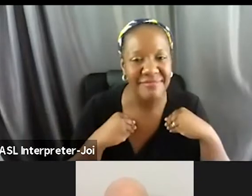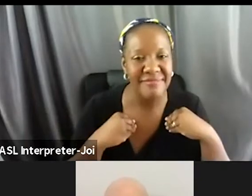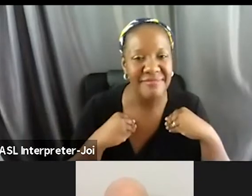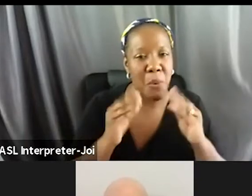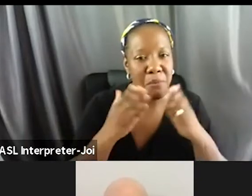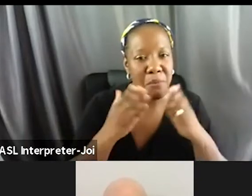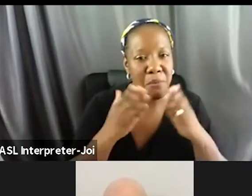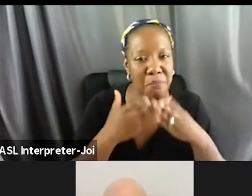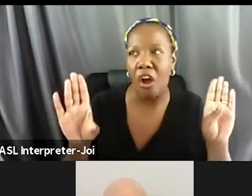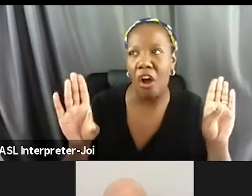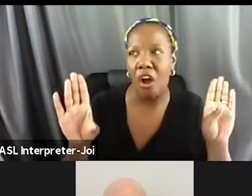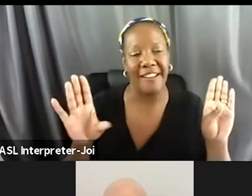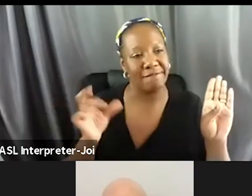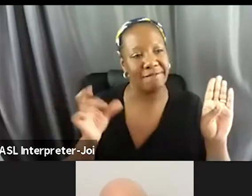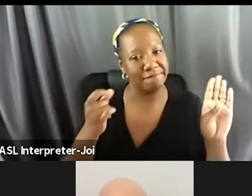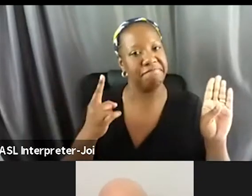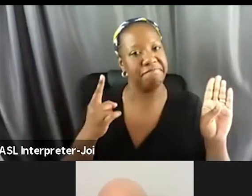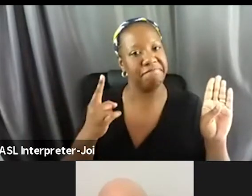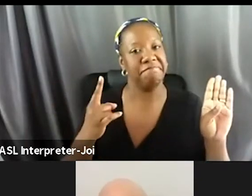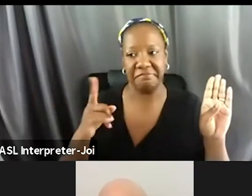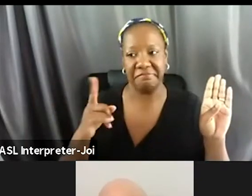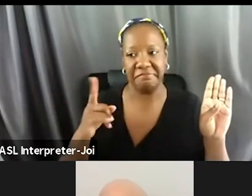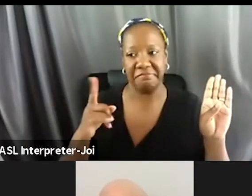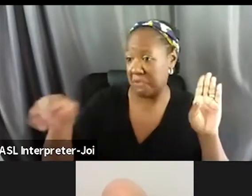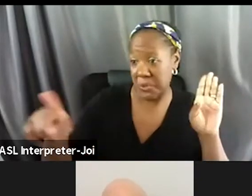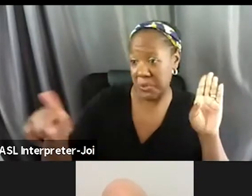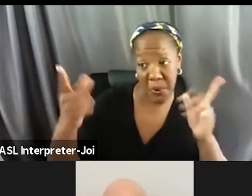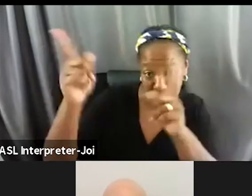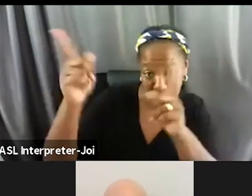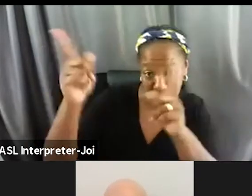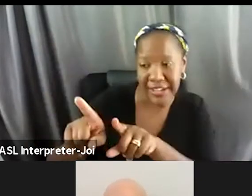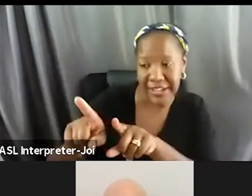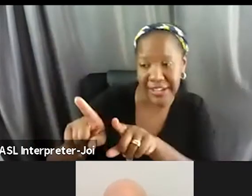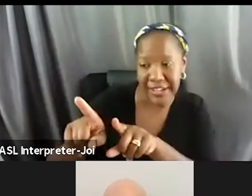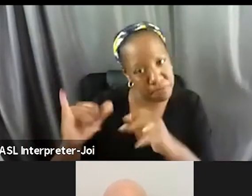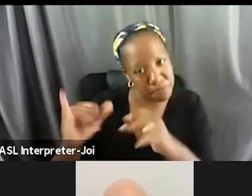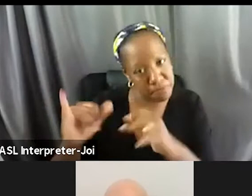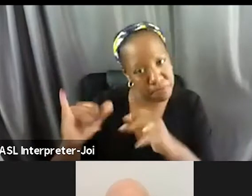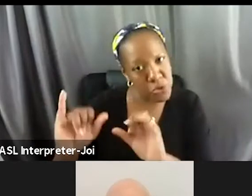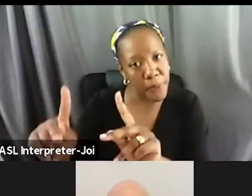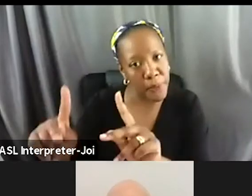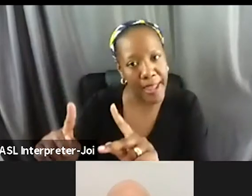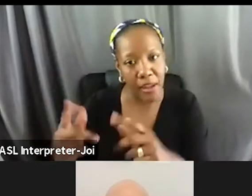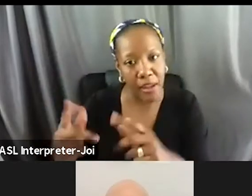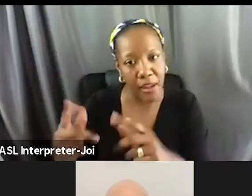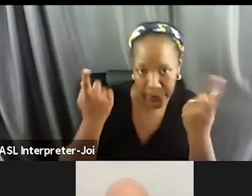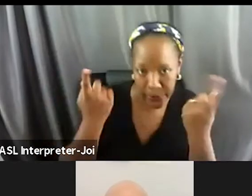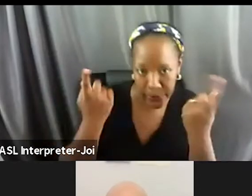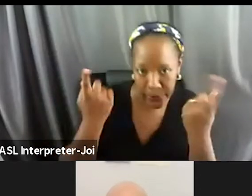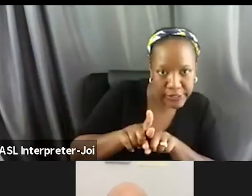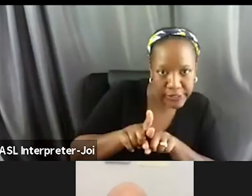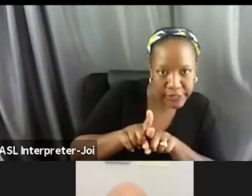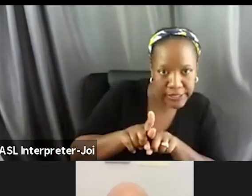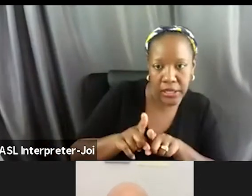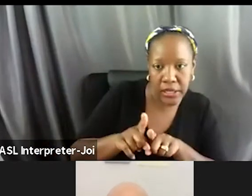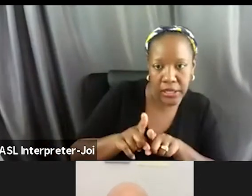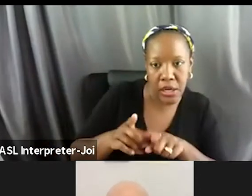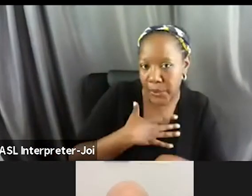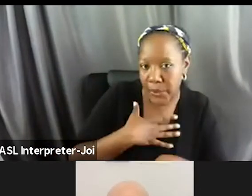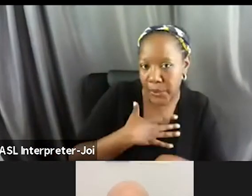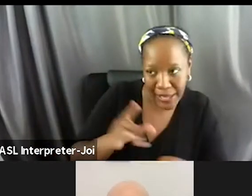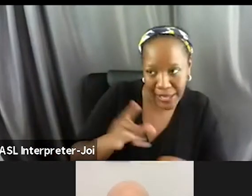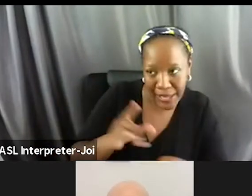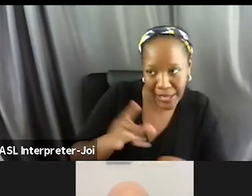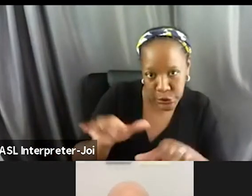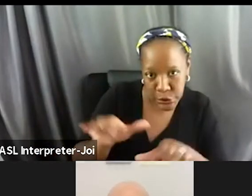place. They don't have to agree and they can still be okay. And I don't have to agree or even like what they're doing, but